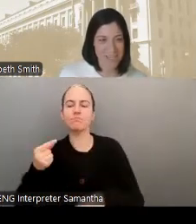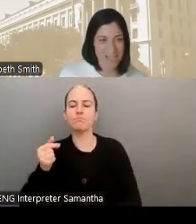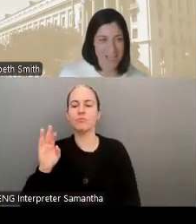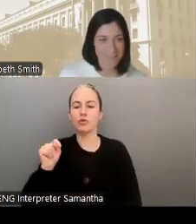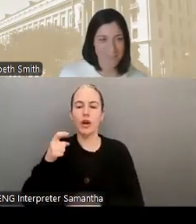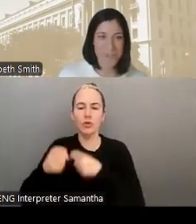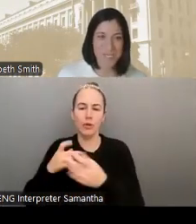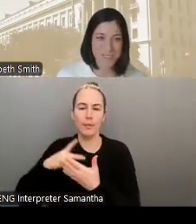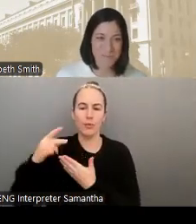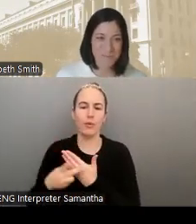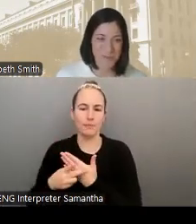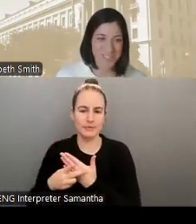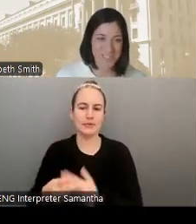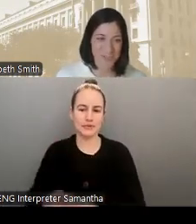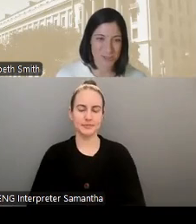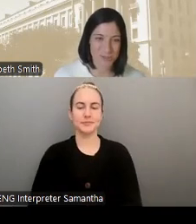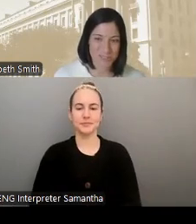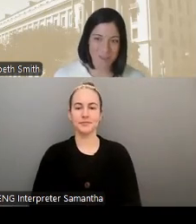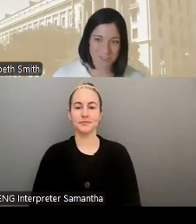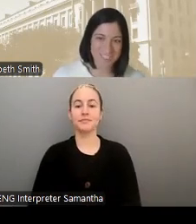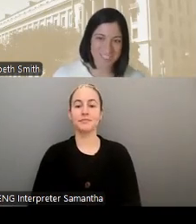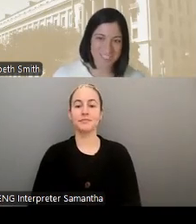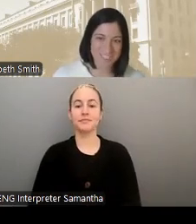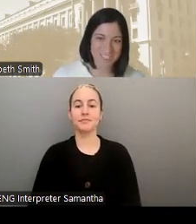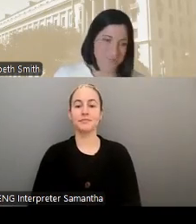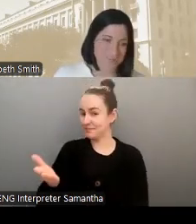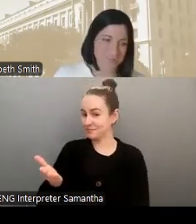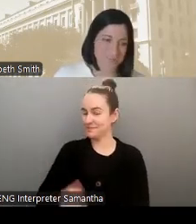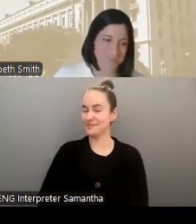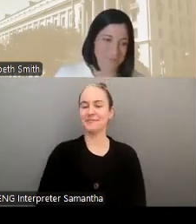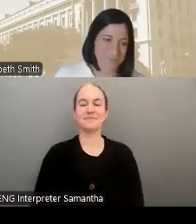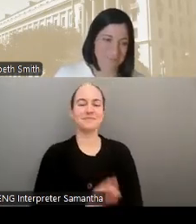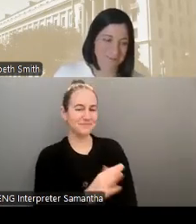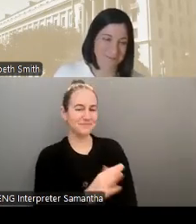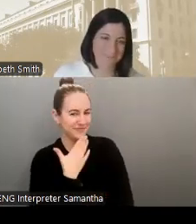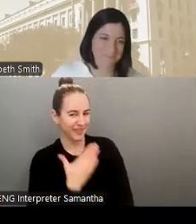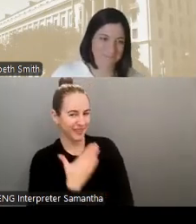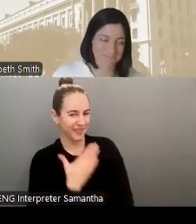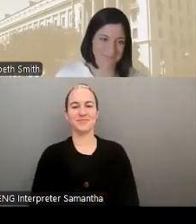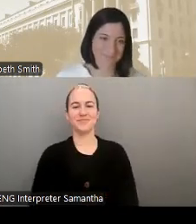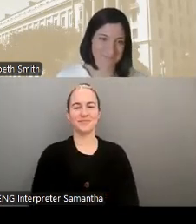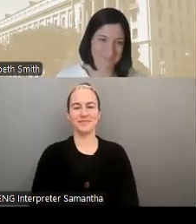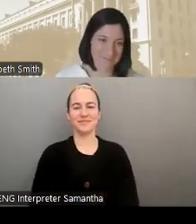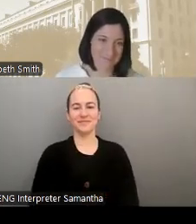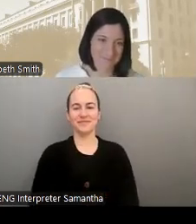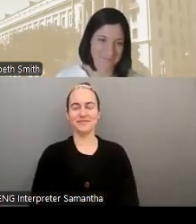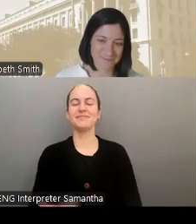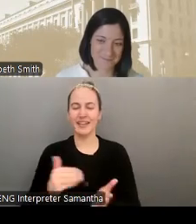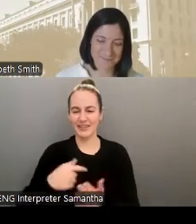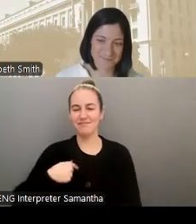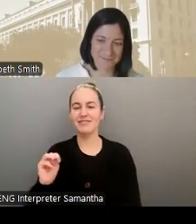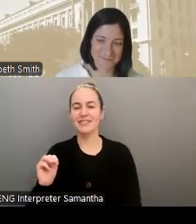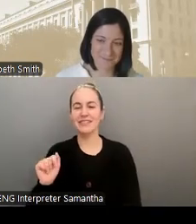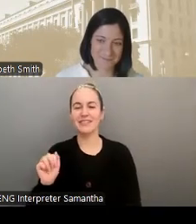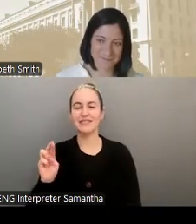Justice. Marie, would you like to introduce yourself? Sure. Thanks, Elizabeth. My name is Marie Evangelist. I'm